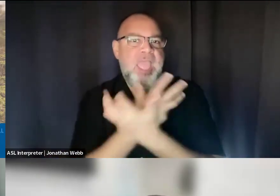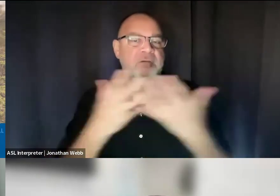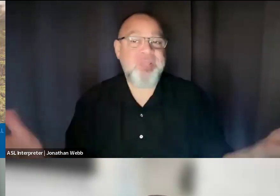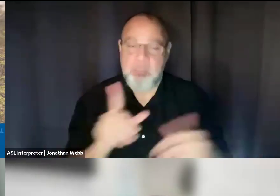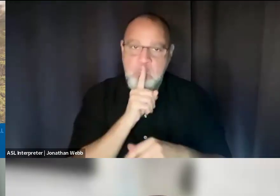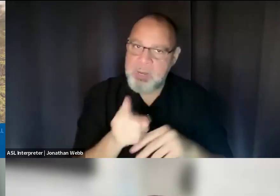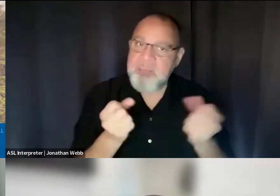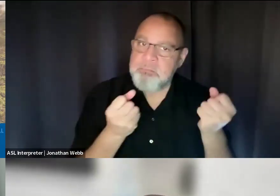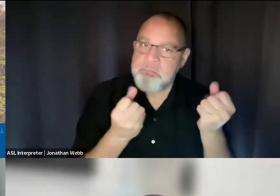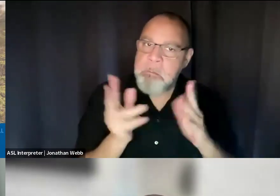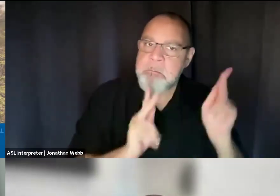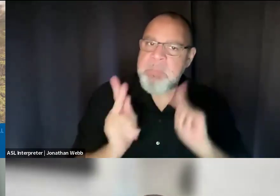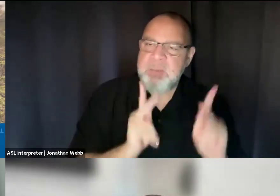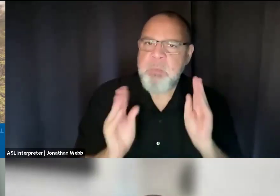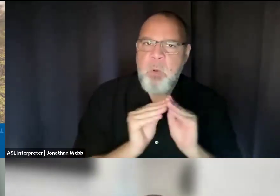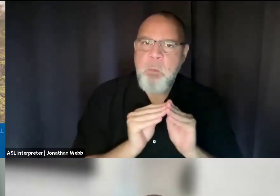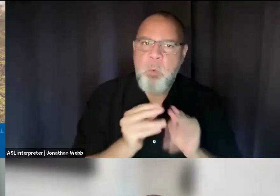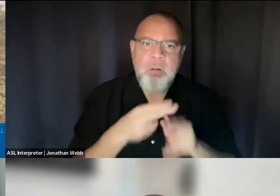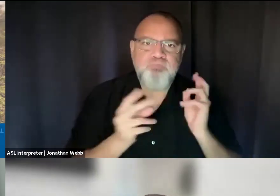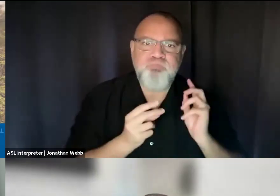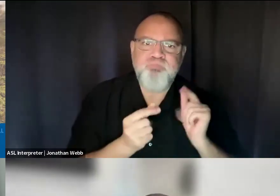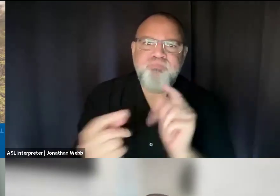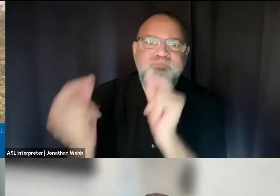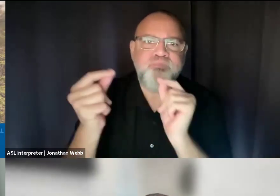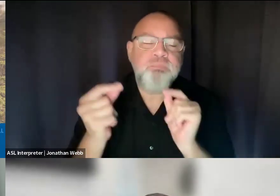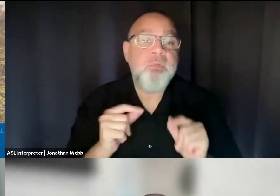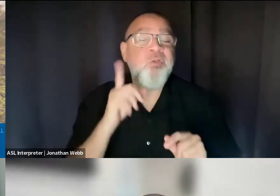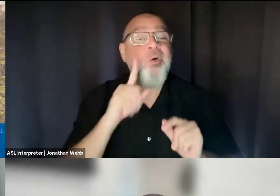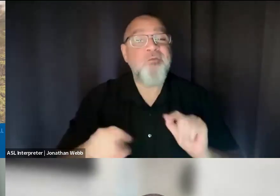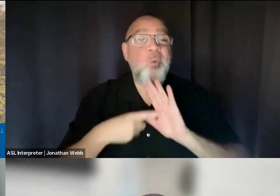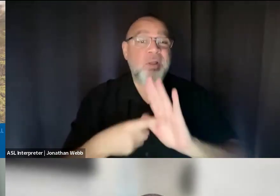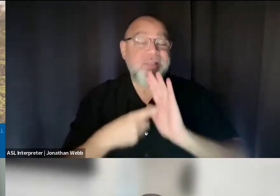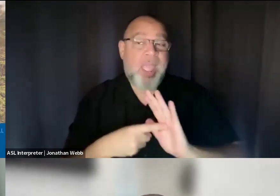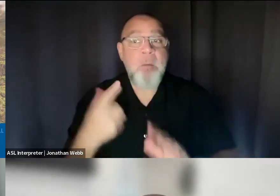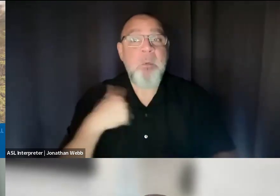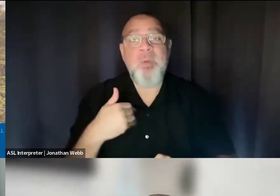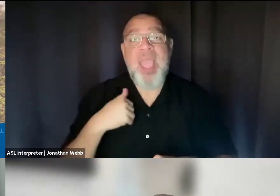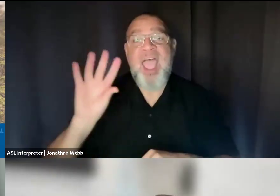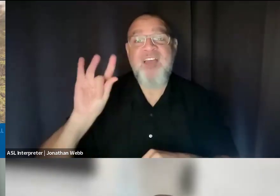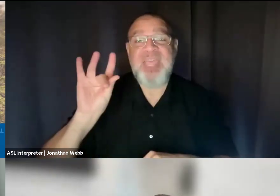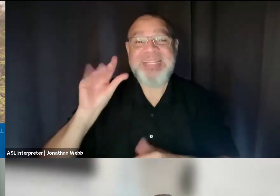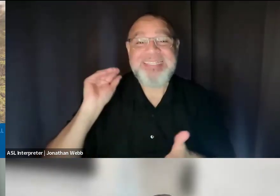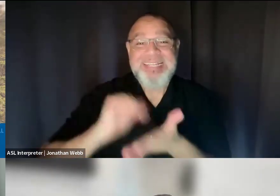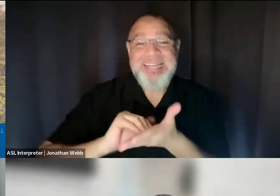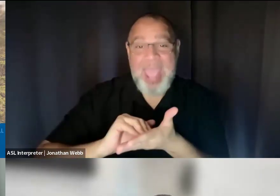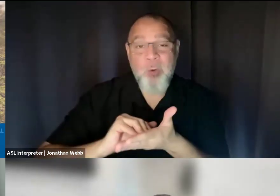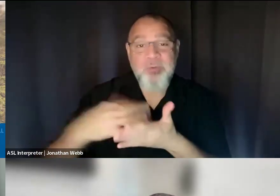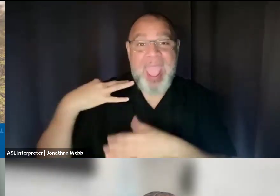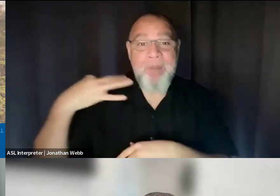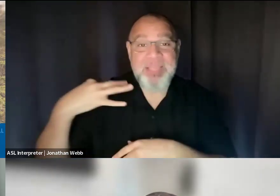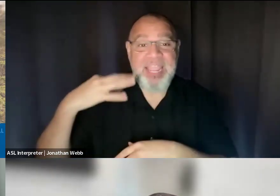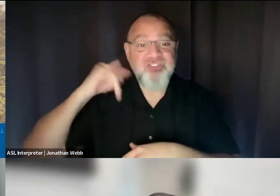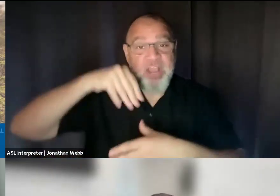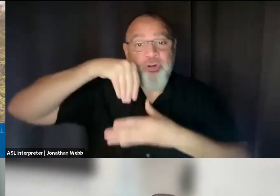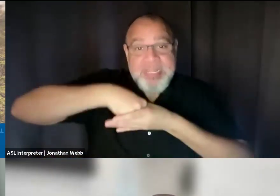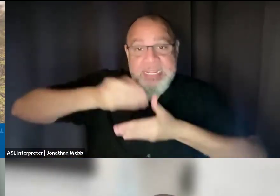So for perspective, we have about 18,000 applications that are in flight right now. So